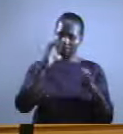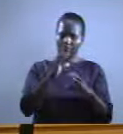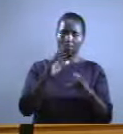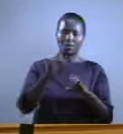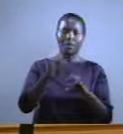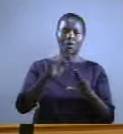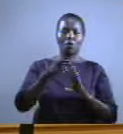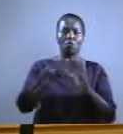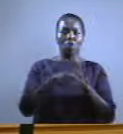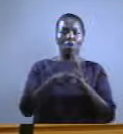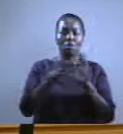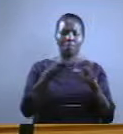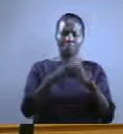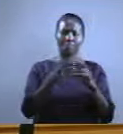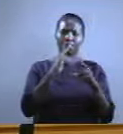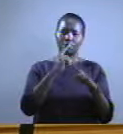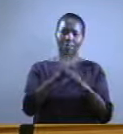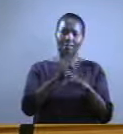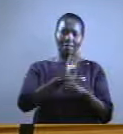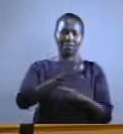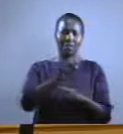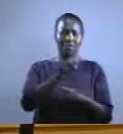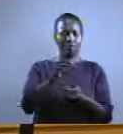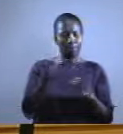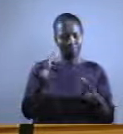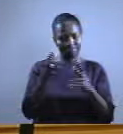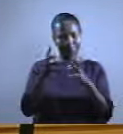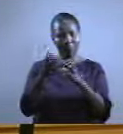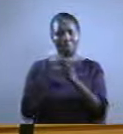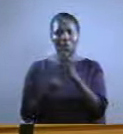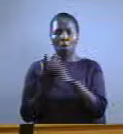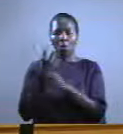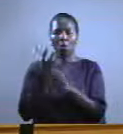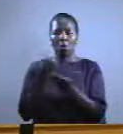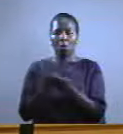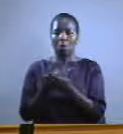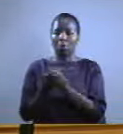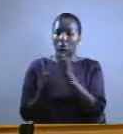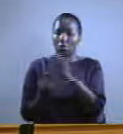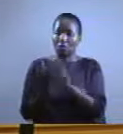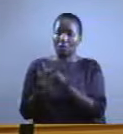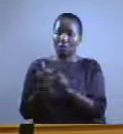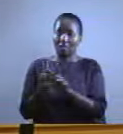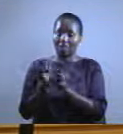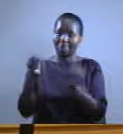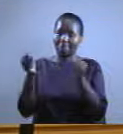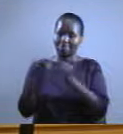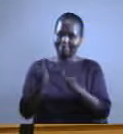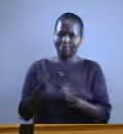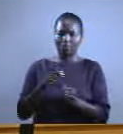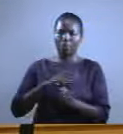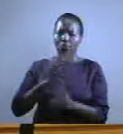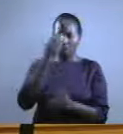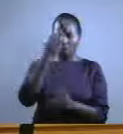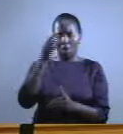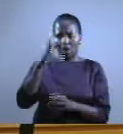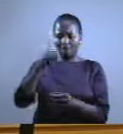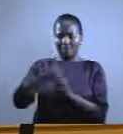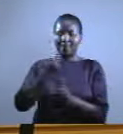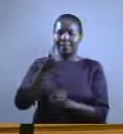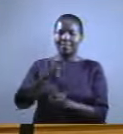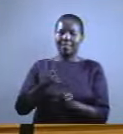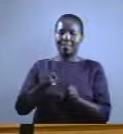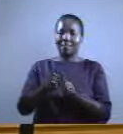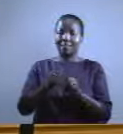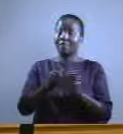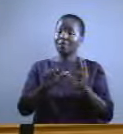private sector in promoting economic growth and employment, we do recognize that the state must get involved and the important role